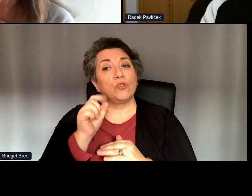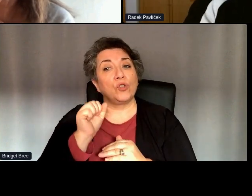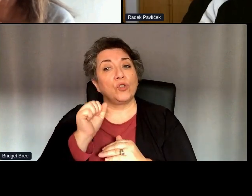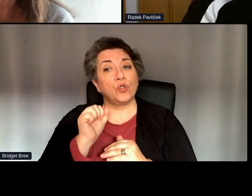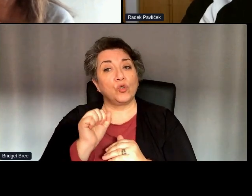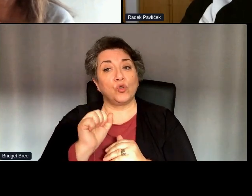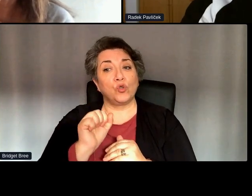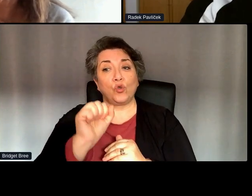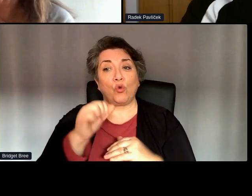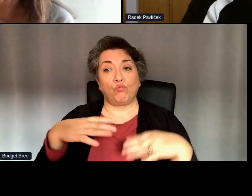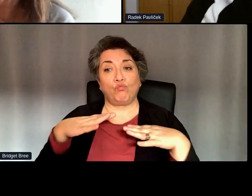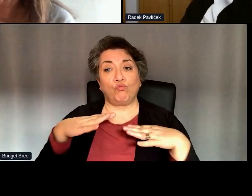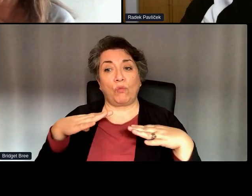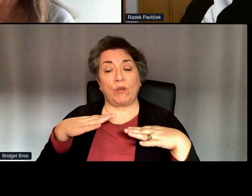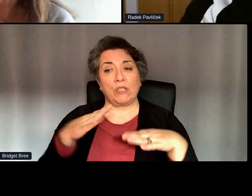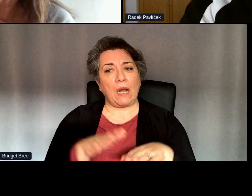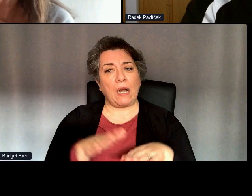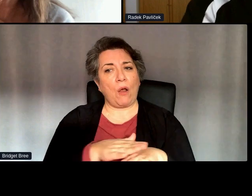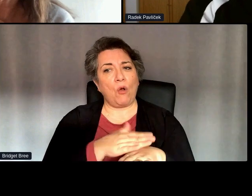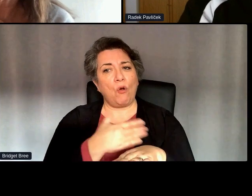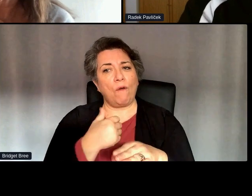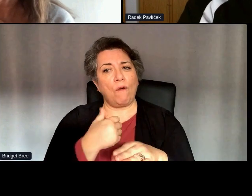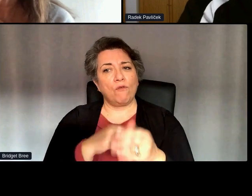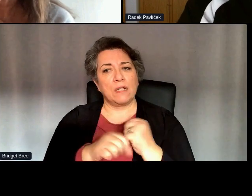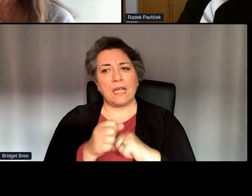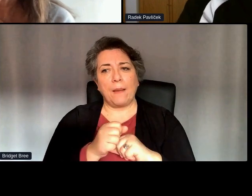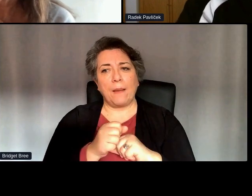you prepare, or how long did it take, or how difficult is it?